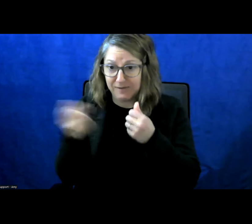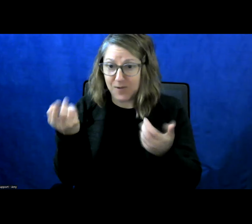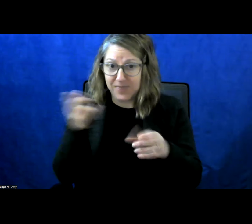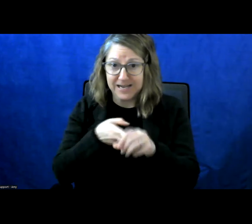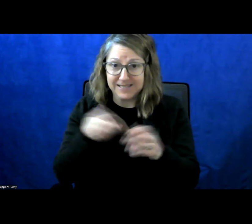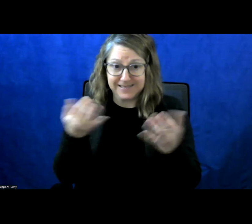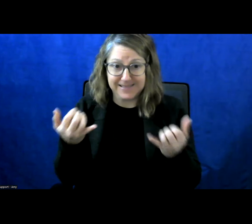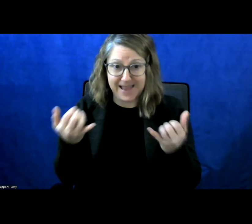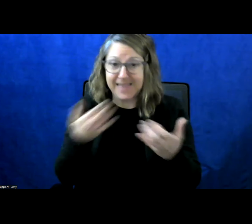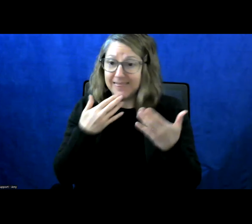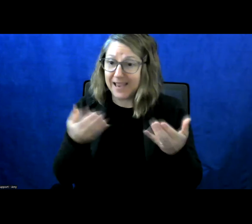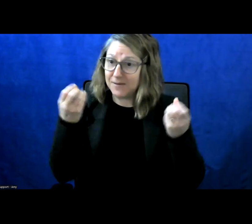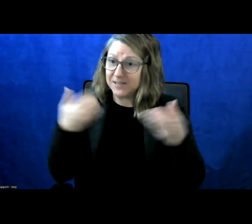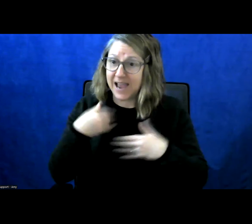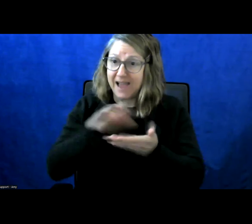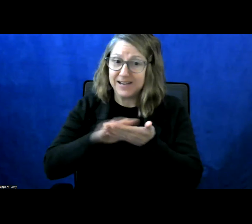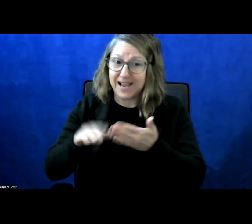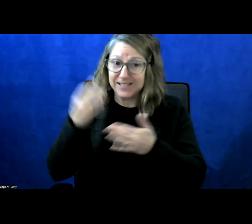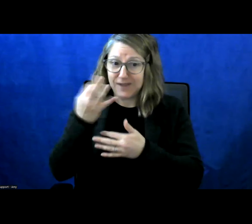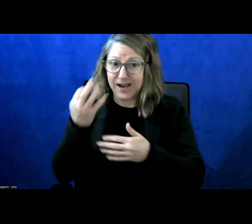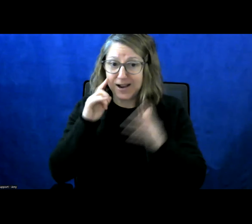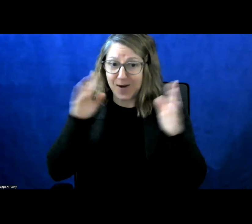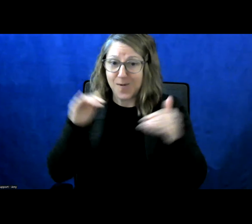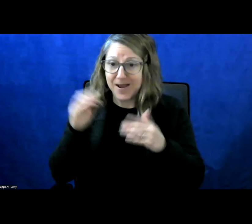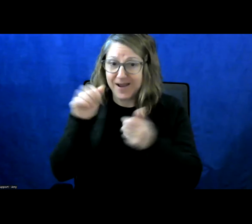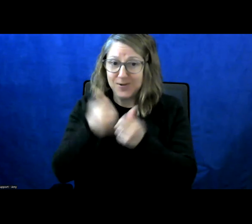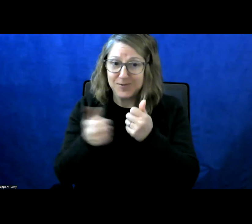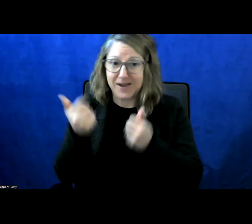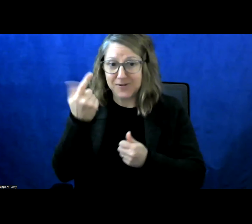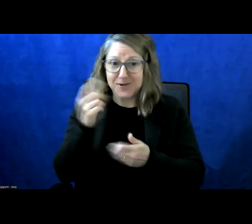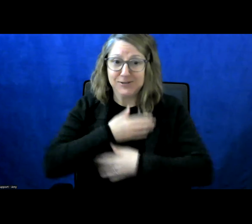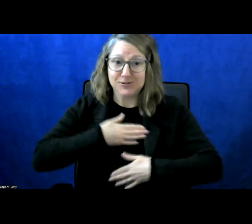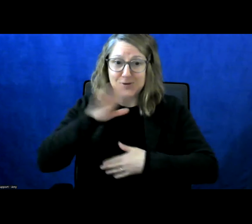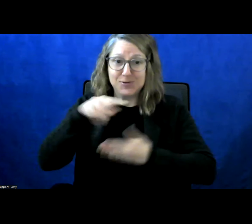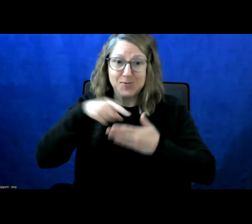very much and have a nice Friday and hope everybody enjoys your weekend. Thank you for joining us. Bye-bye.